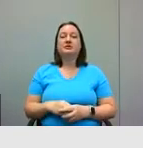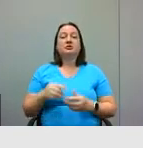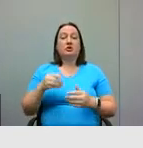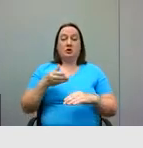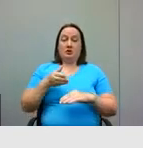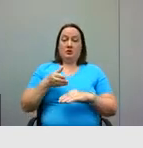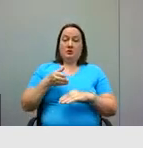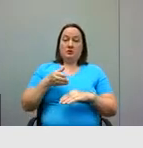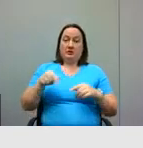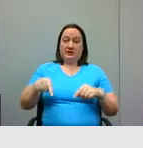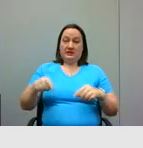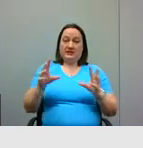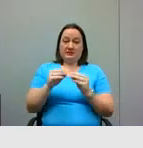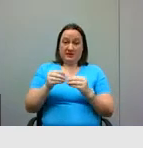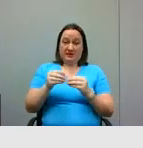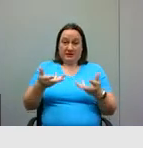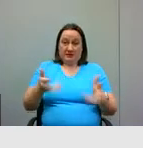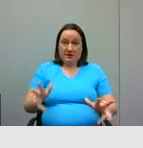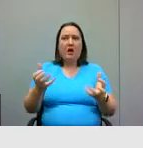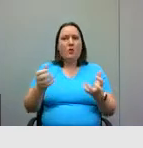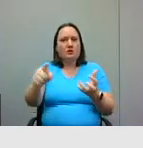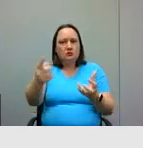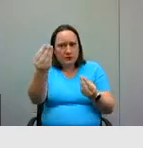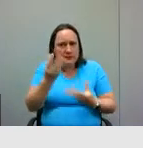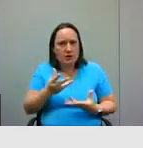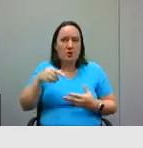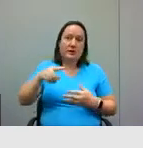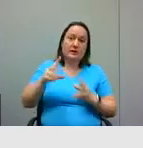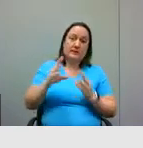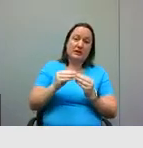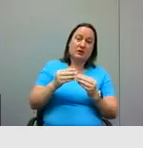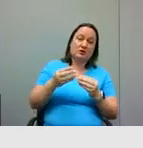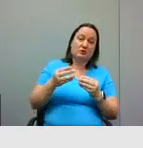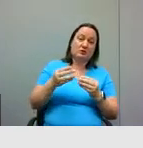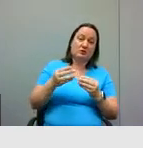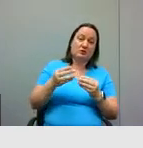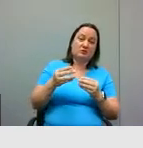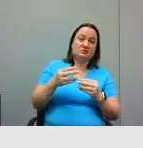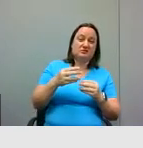after this meeting if it was too short or too long, okay?